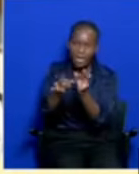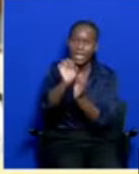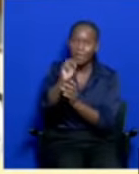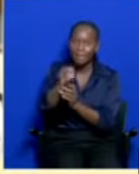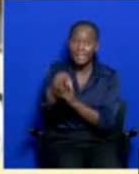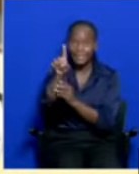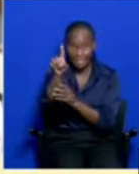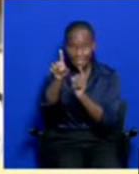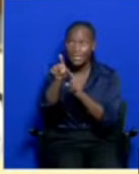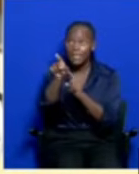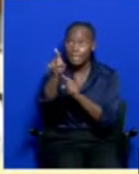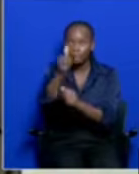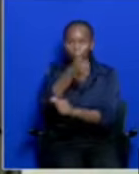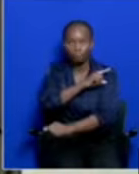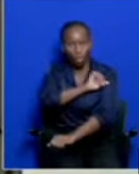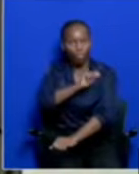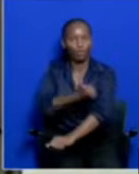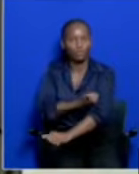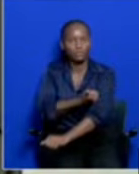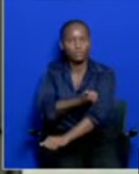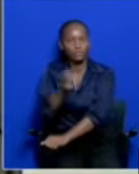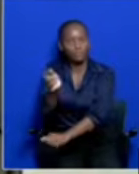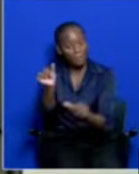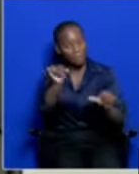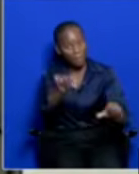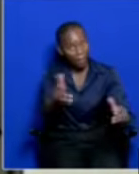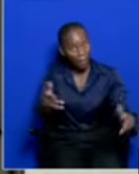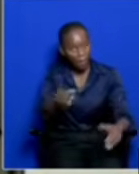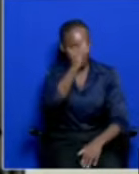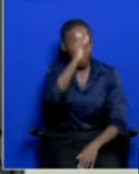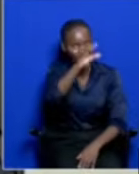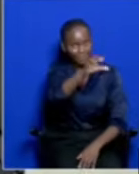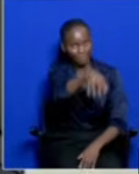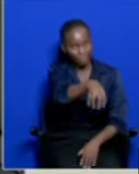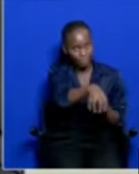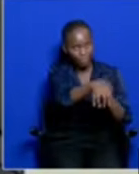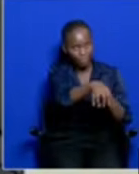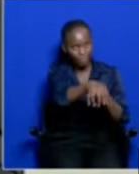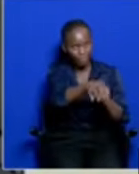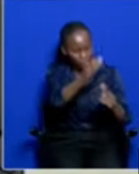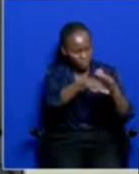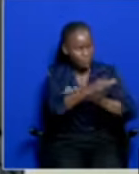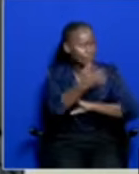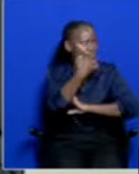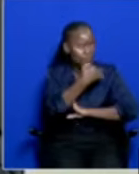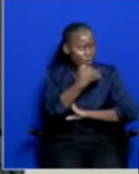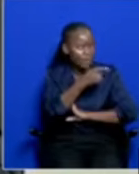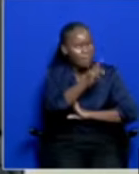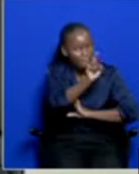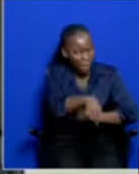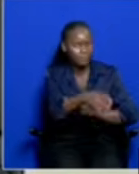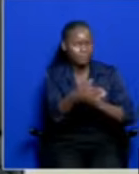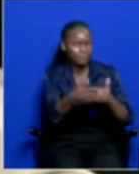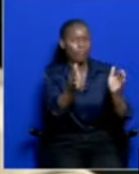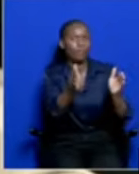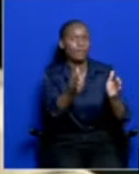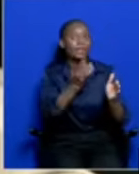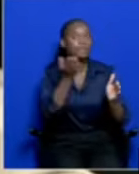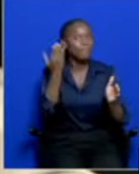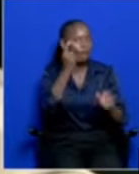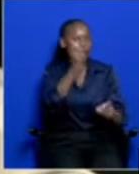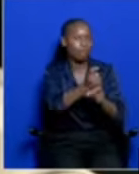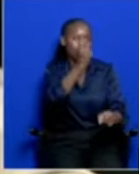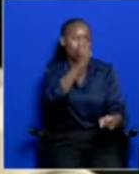be open, as previously not accepted by the police. What I'm trying